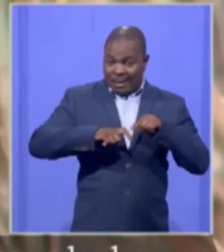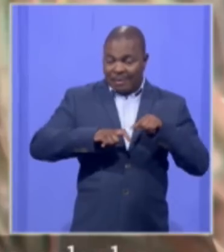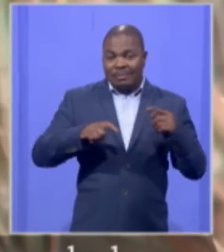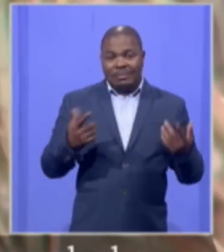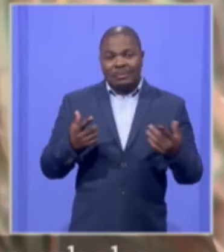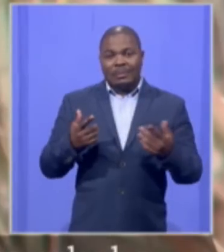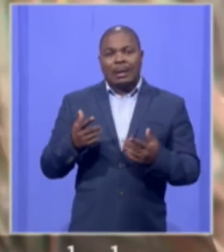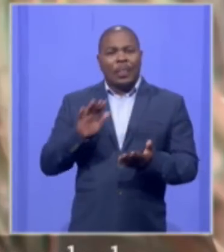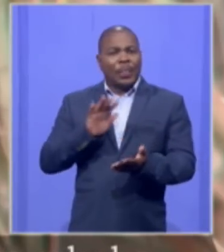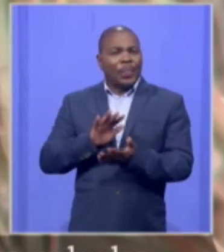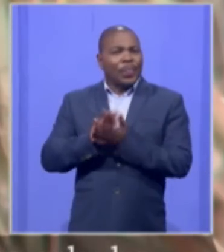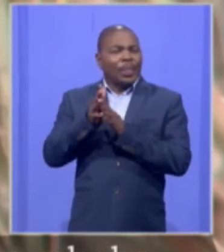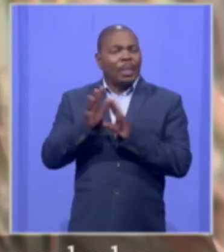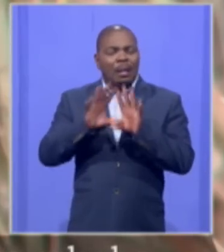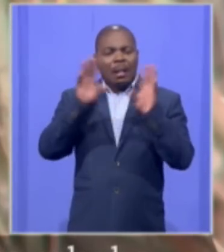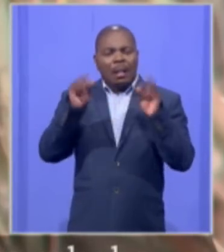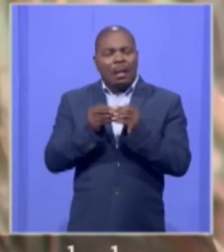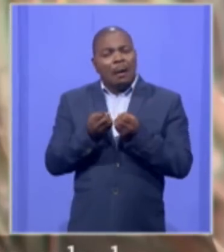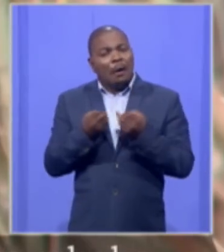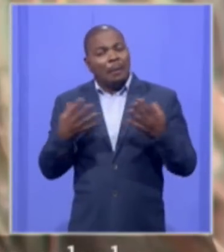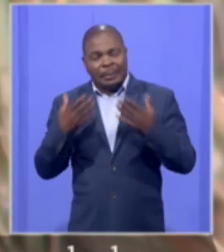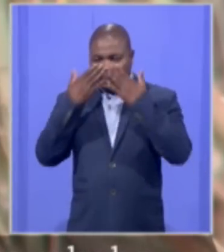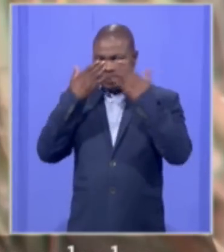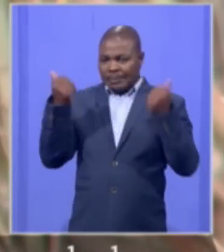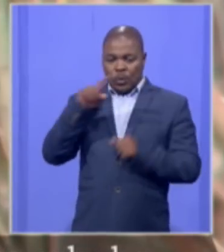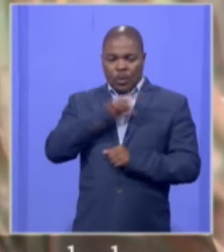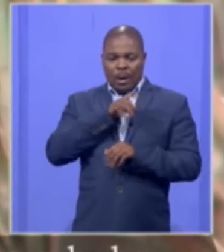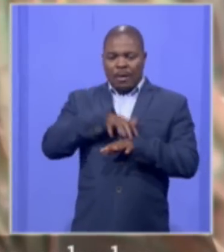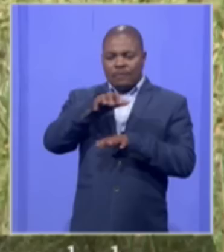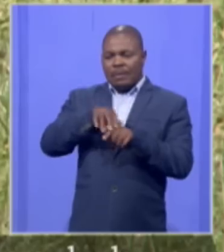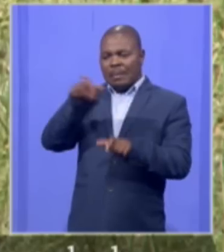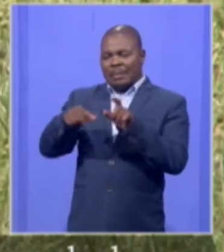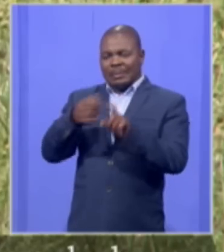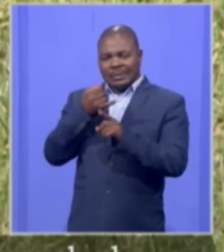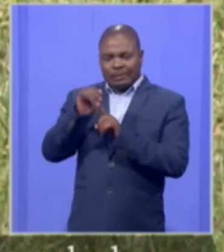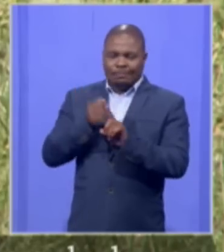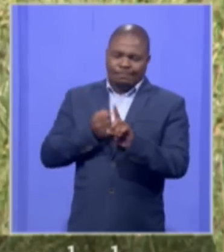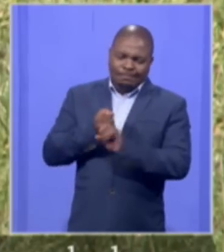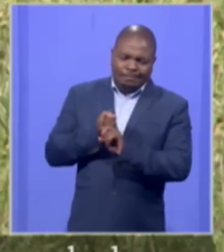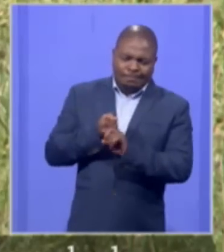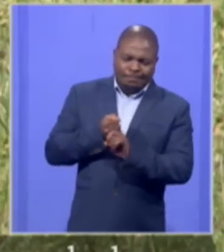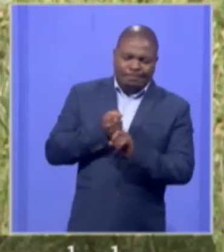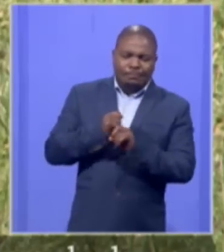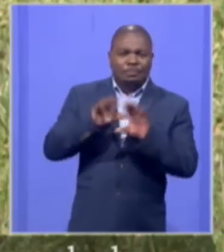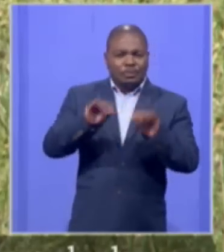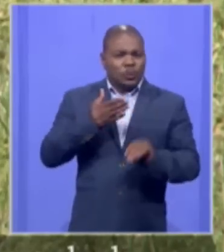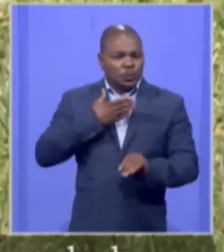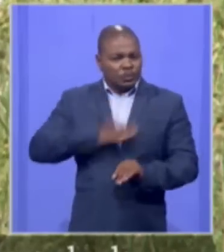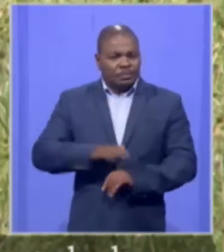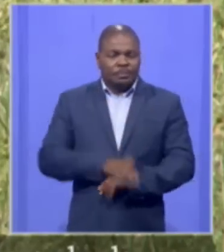go hlotše tshenyo e kakang ka ge balemi ba sa tšwela pele go lwantšhana le sona.